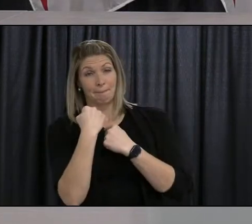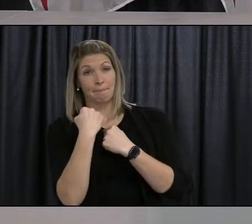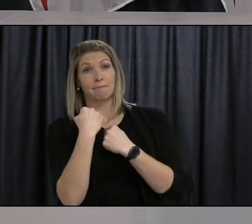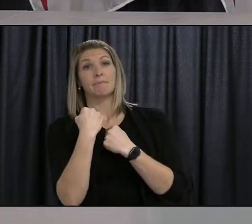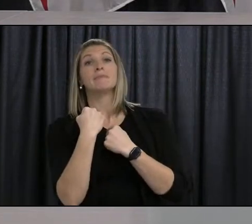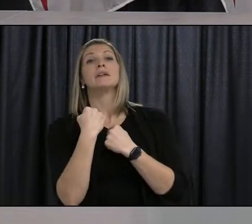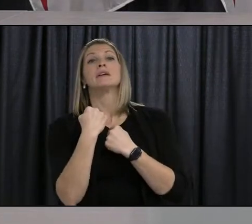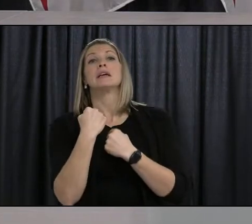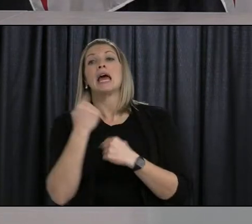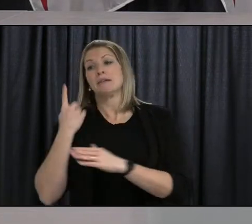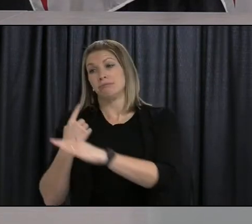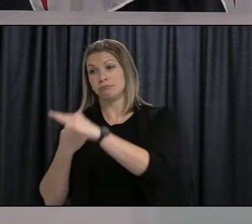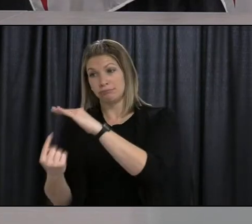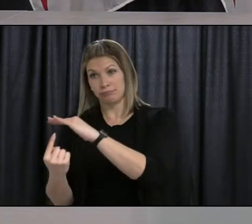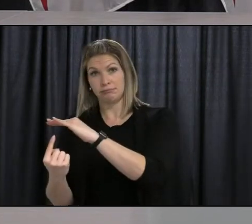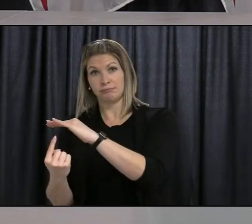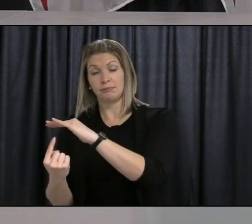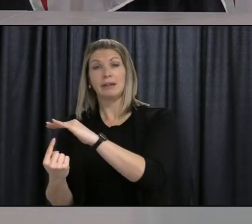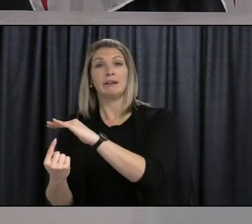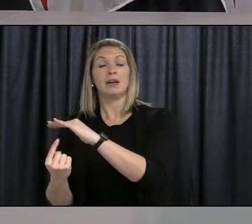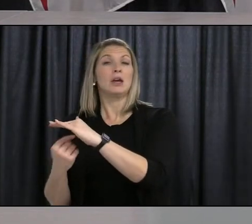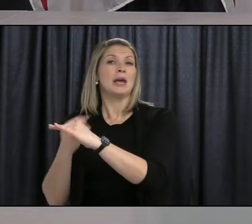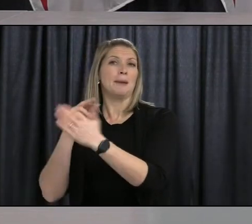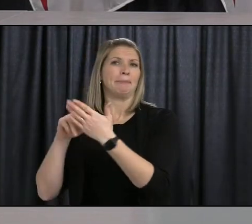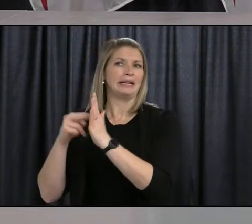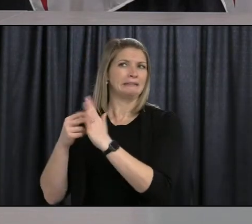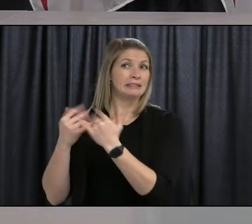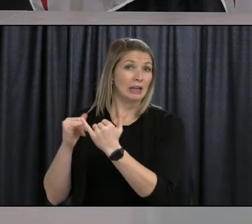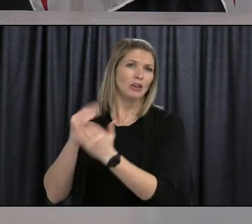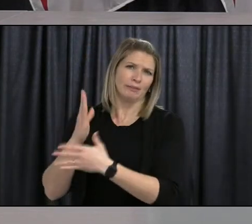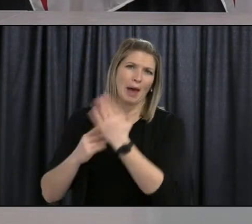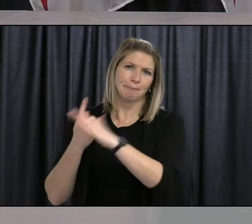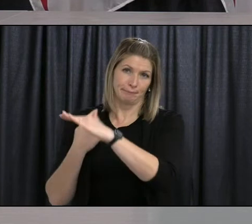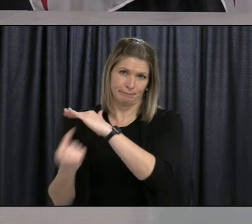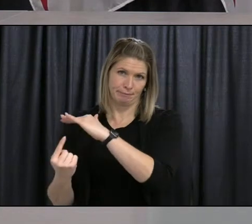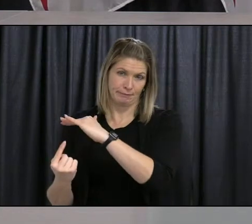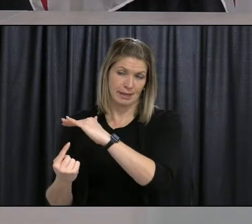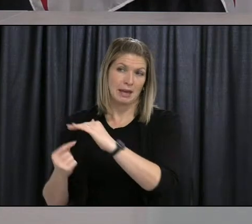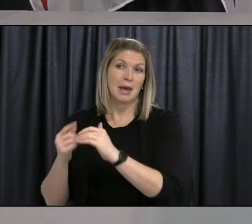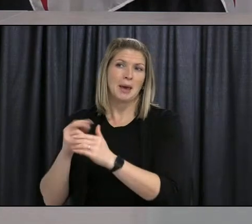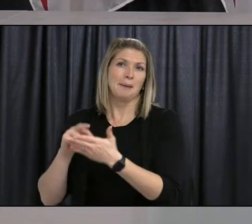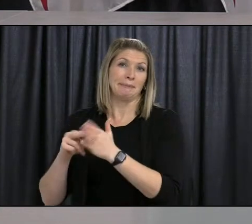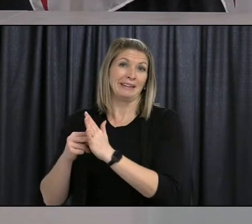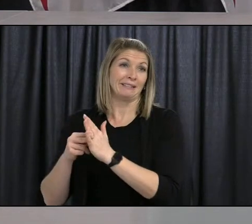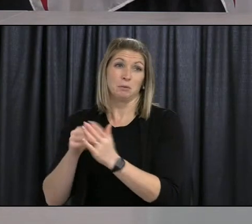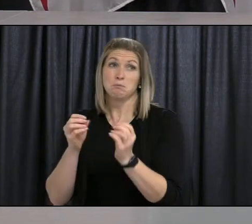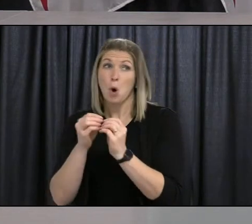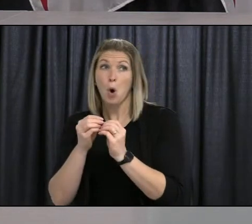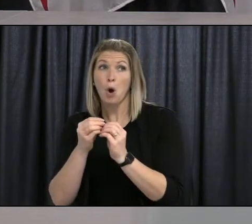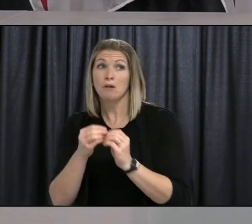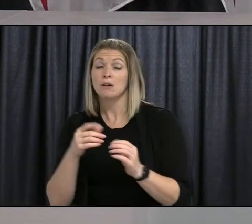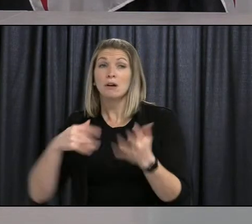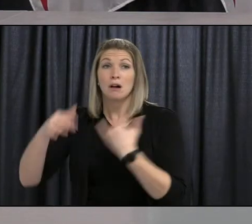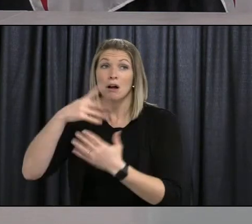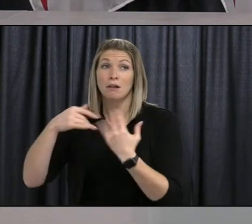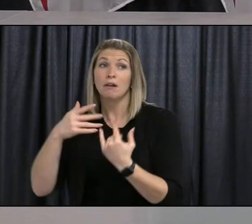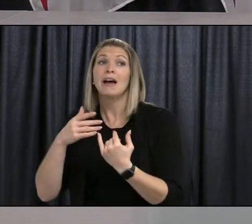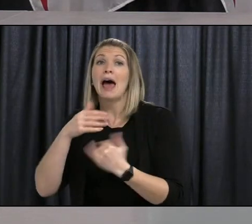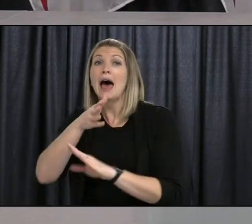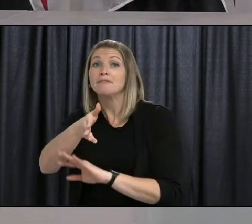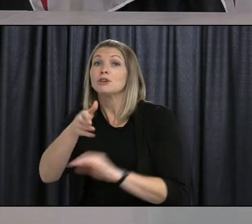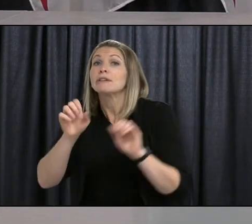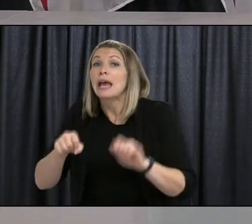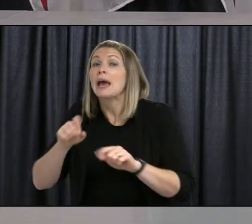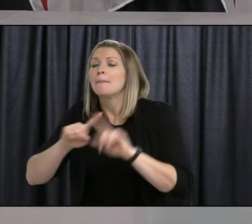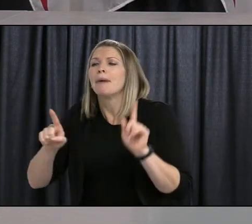has already been here. I'm wondering if you can give me an idea of how many exemptions you approved for the holiday season, how that compares to the normal sort